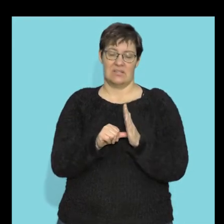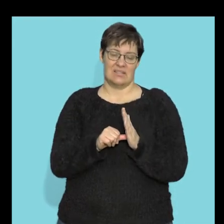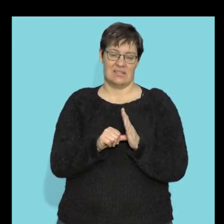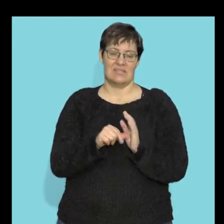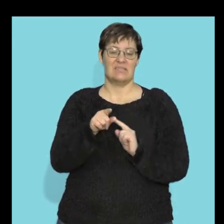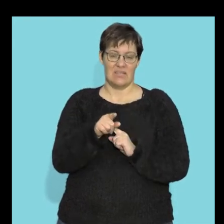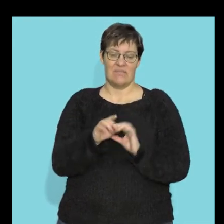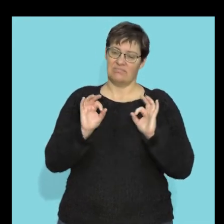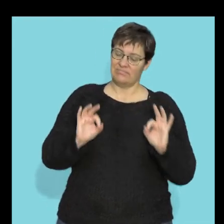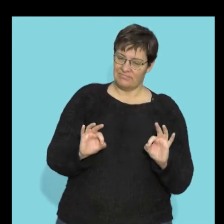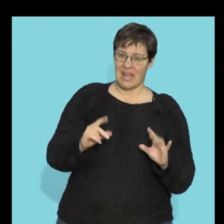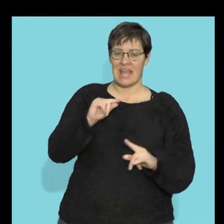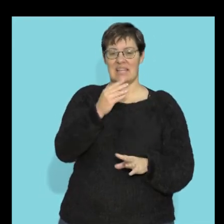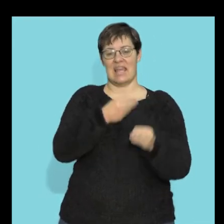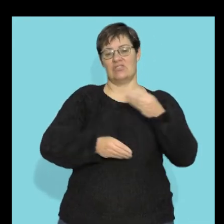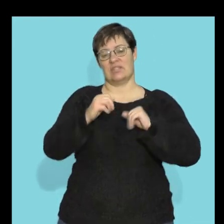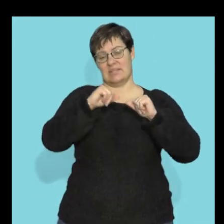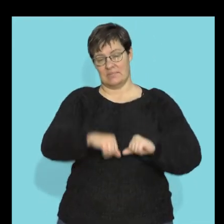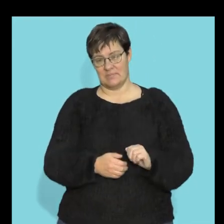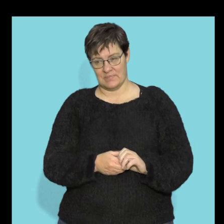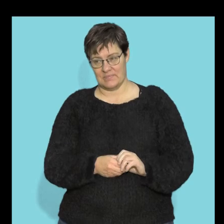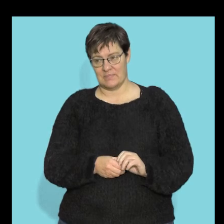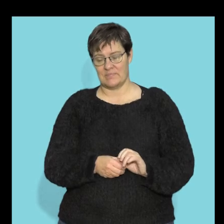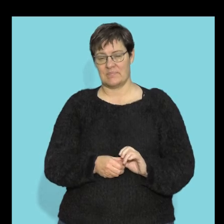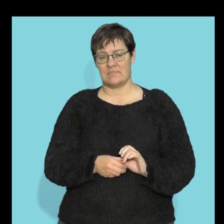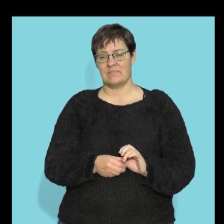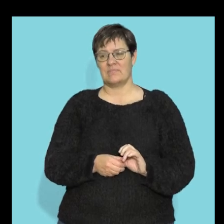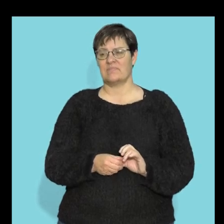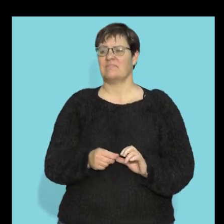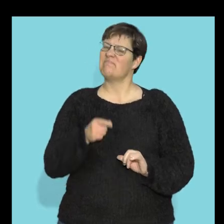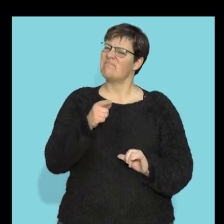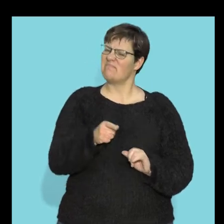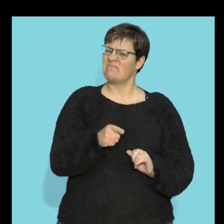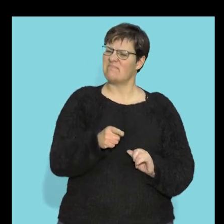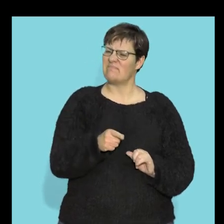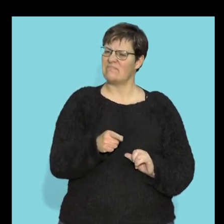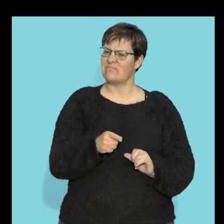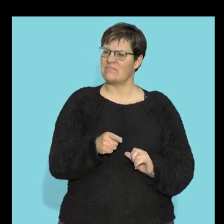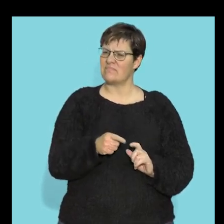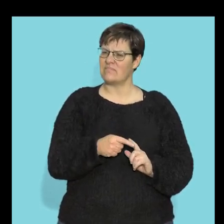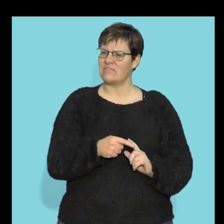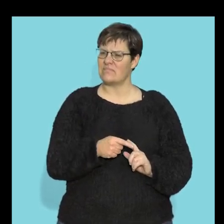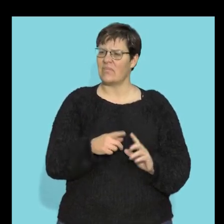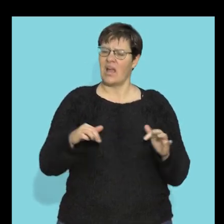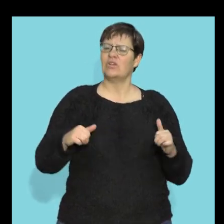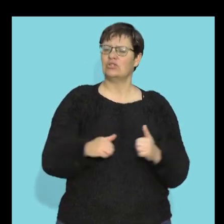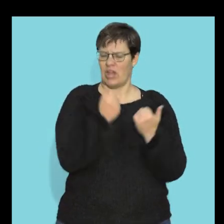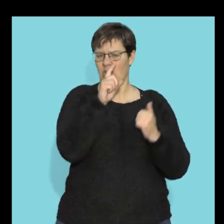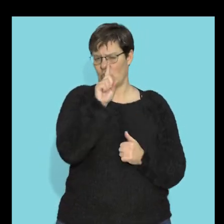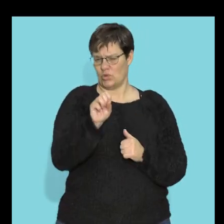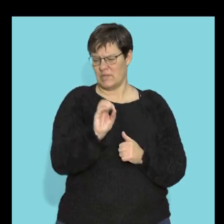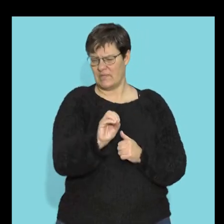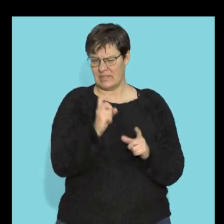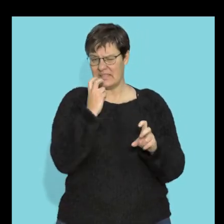part of an effective gaseous exchange. Okay, guys, now this is quite a, I'm not going to lie to you, it's quite a challenging